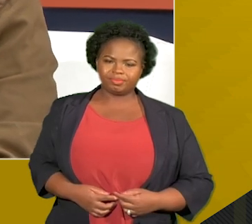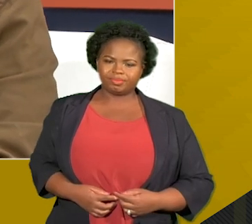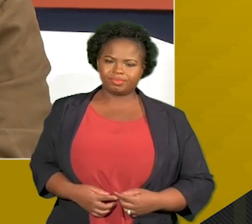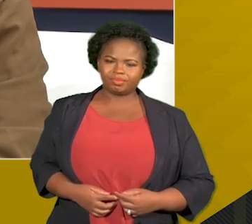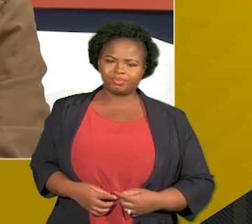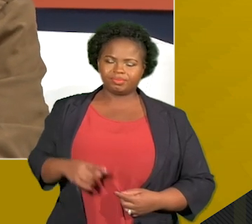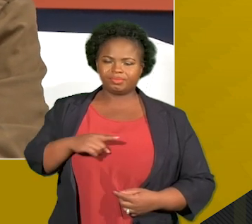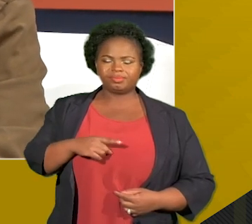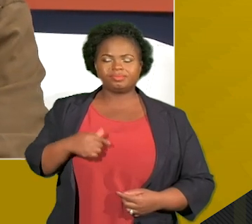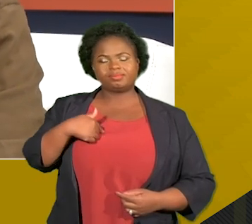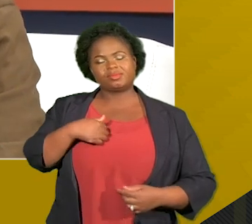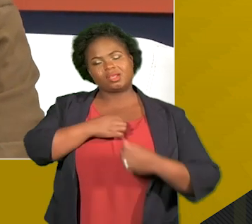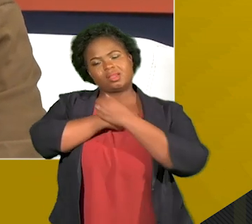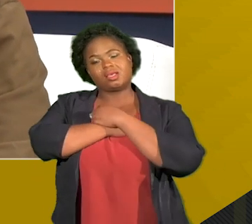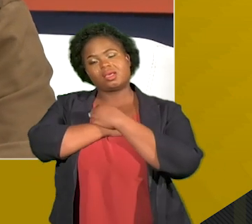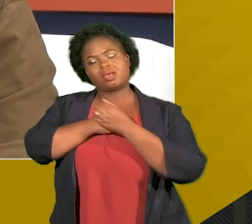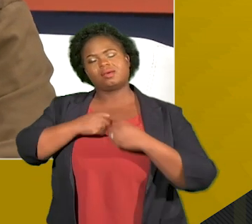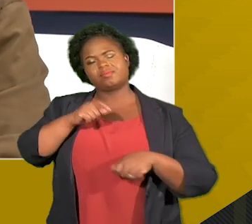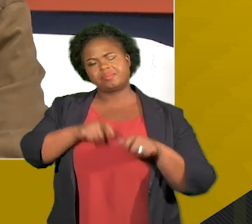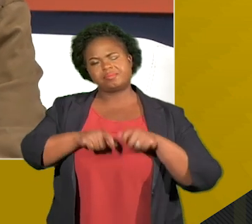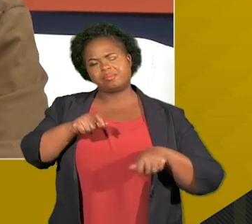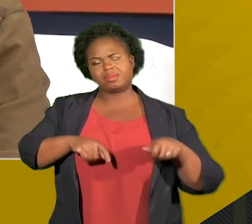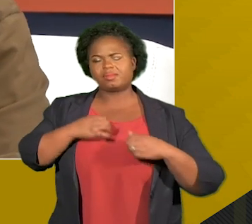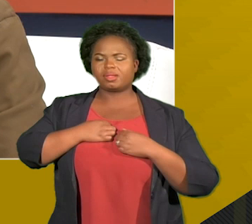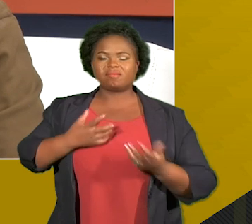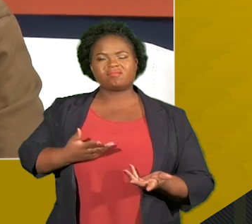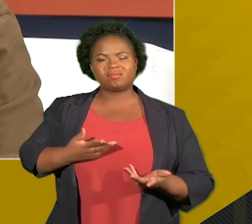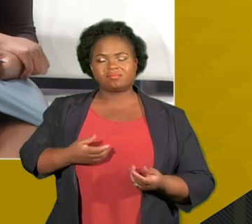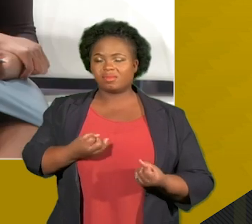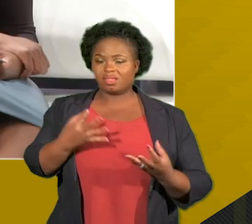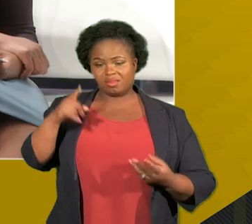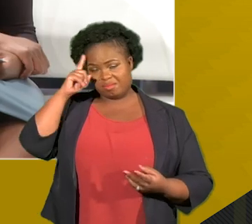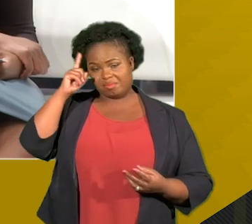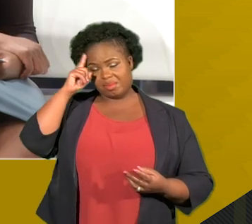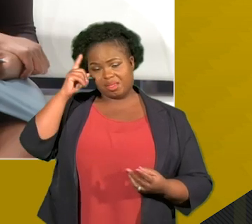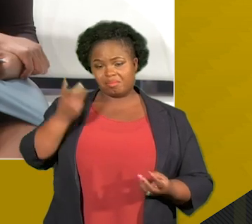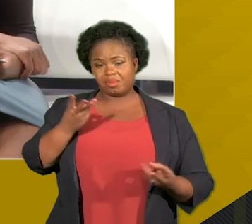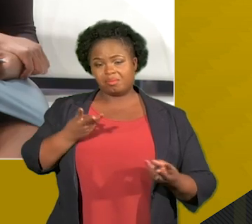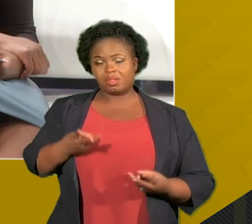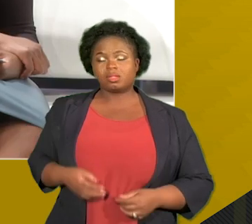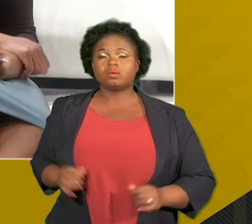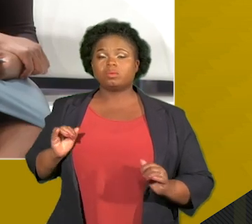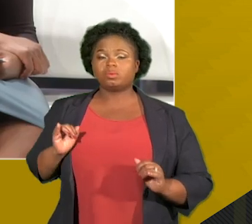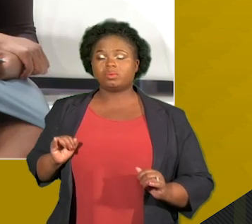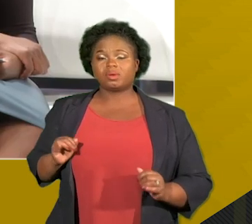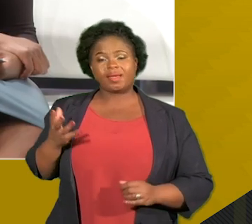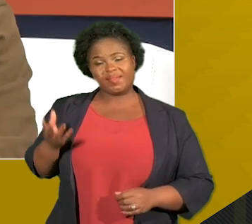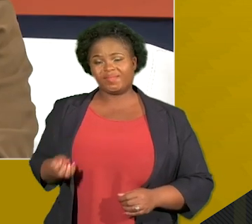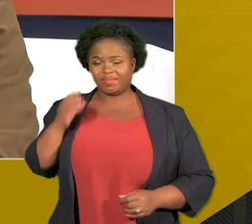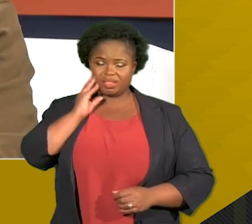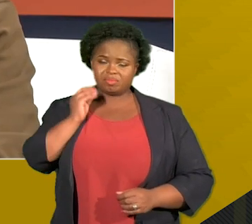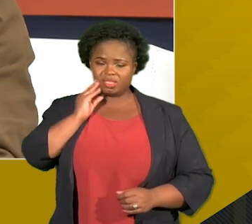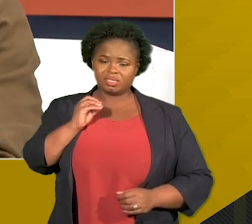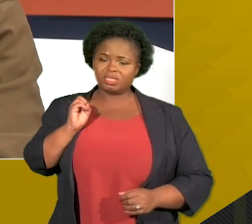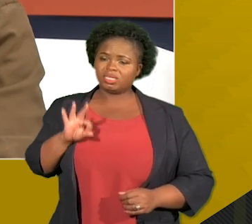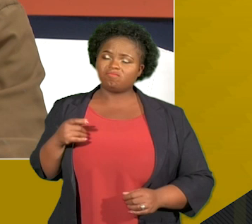because I love my people, yabo, and abantu bakuthi they are in a certain situation, and if I don't do a thing right now, or anyone